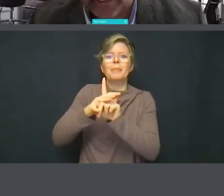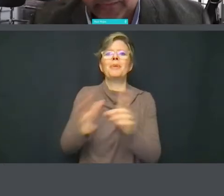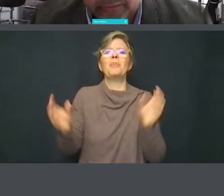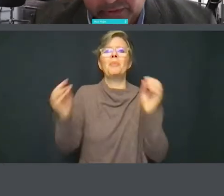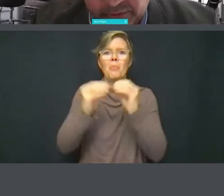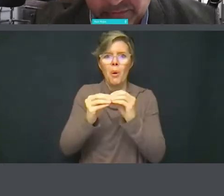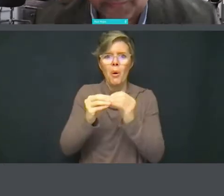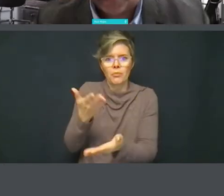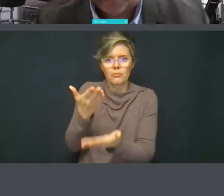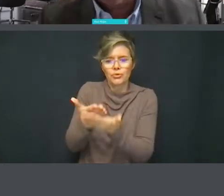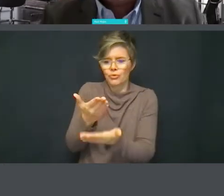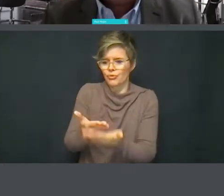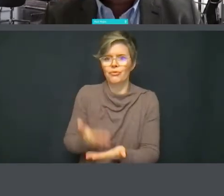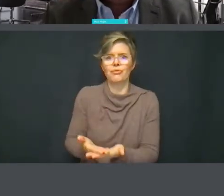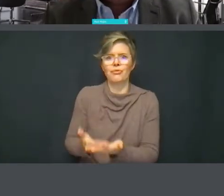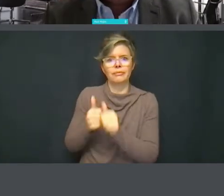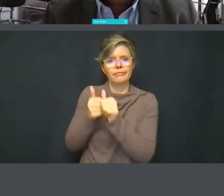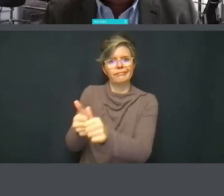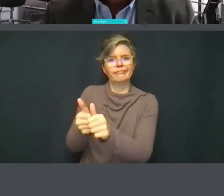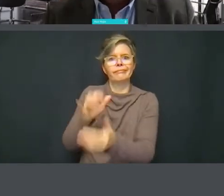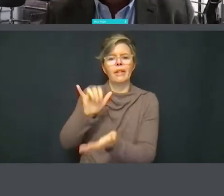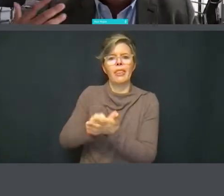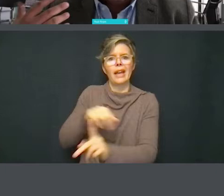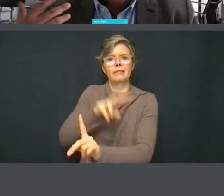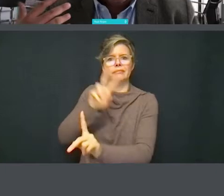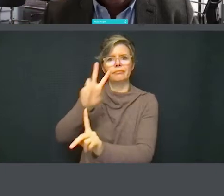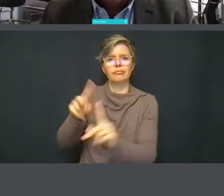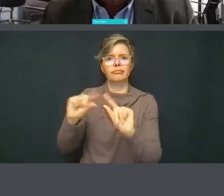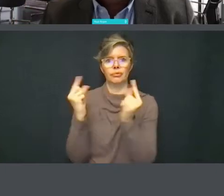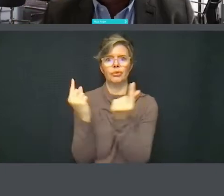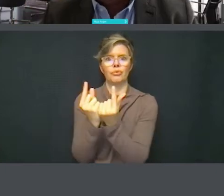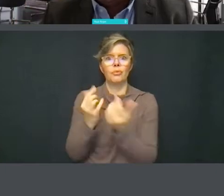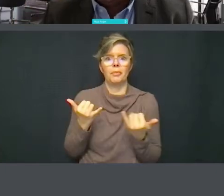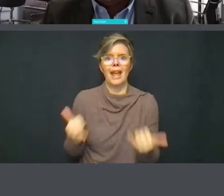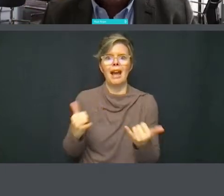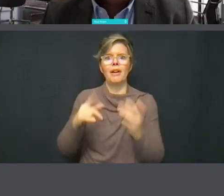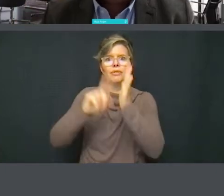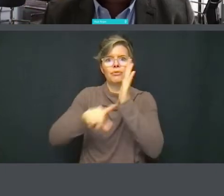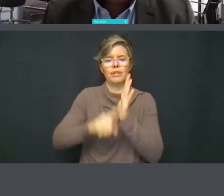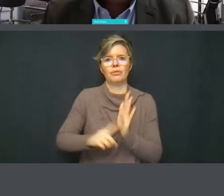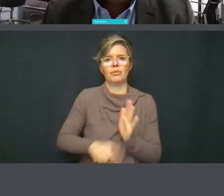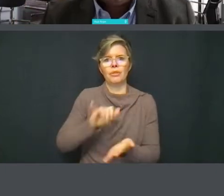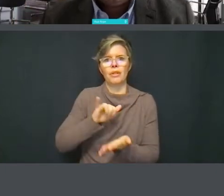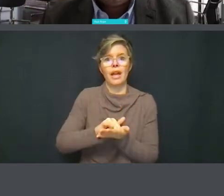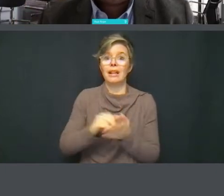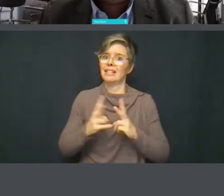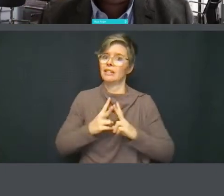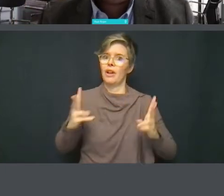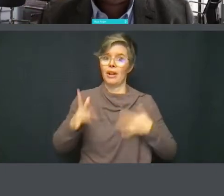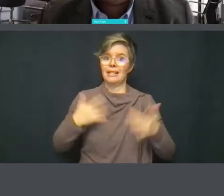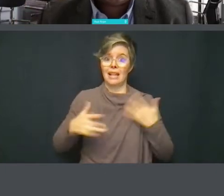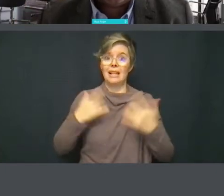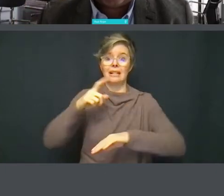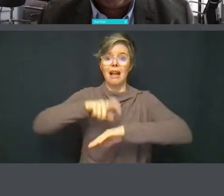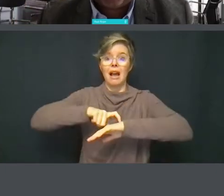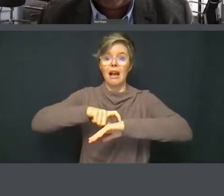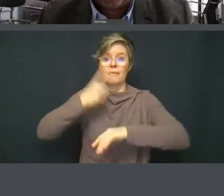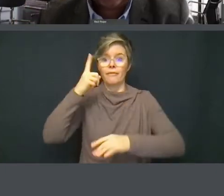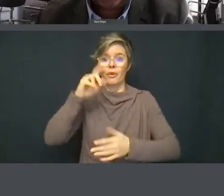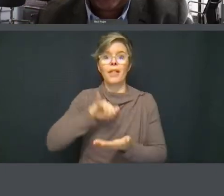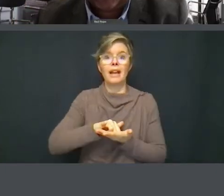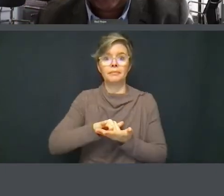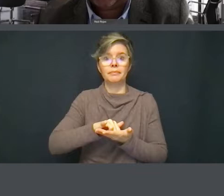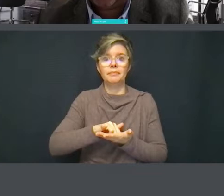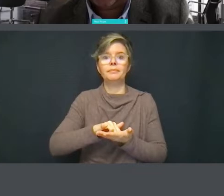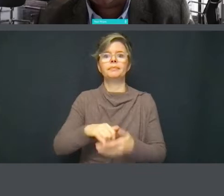evidence coming out in terms of people who are doing research on these kids, and I think it's a very exciting time. I do